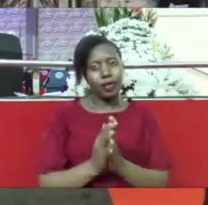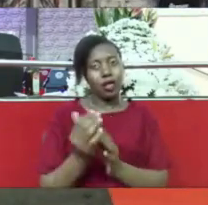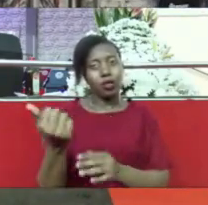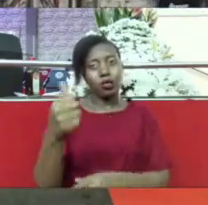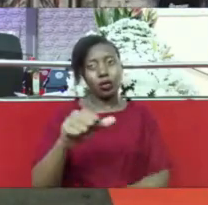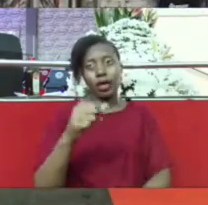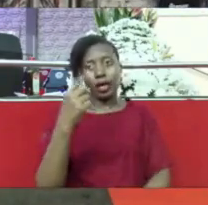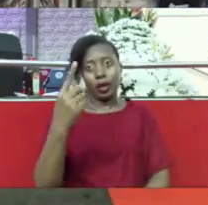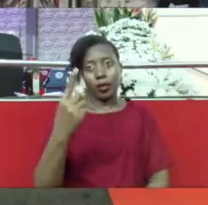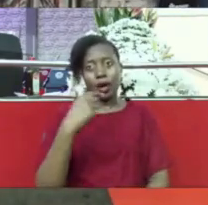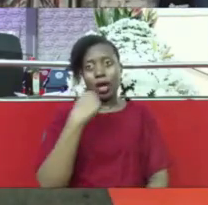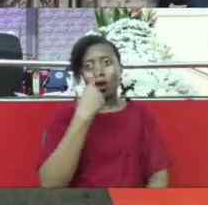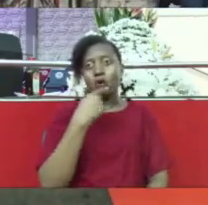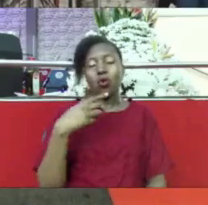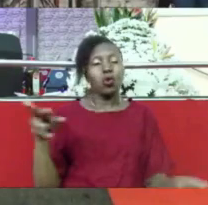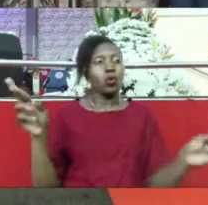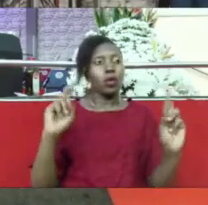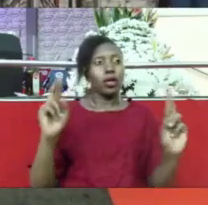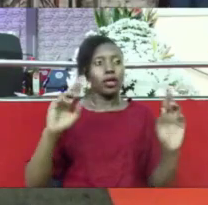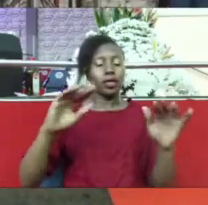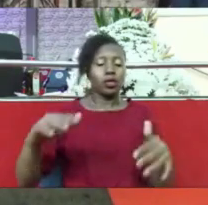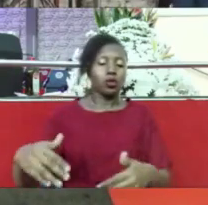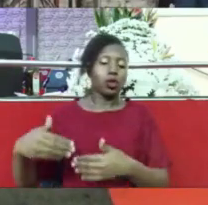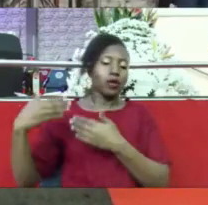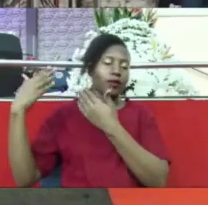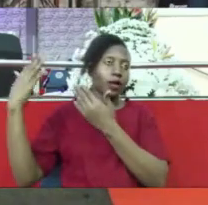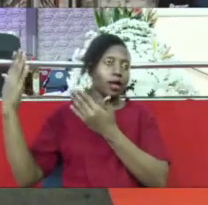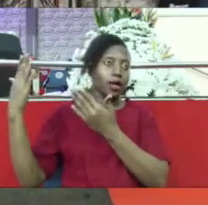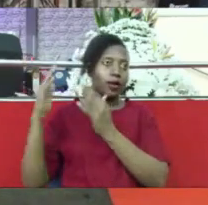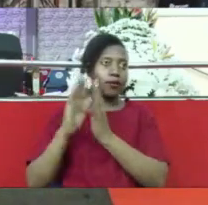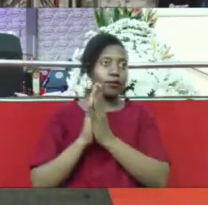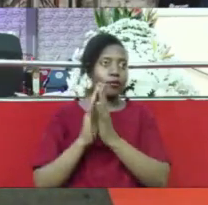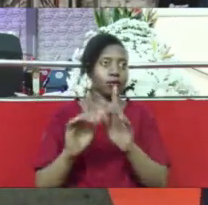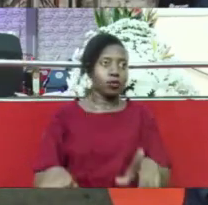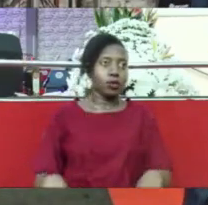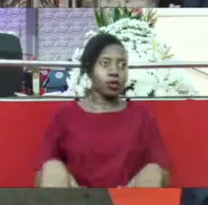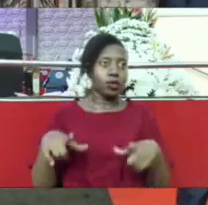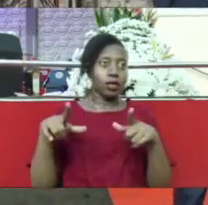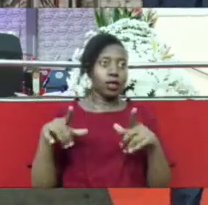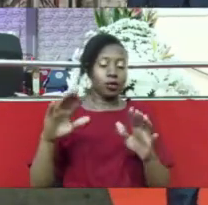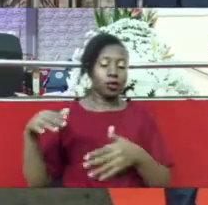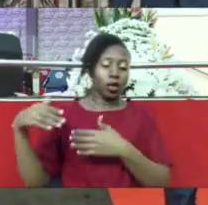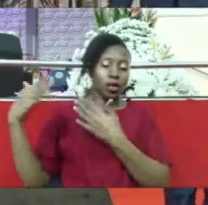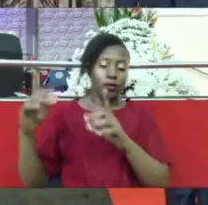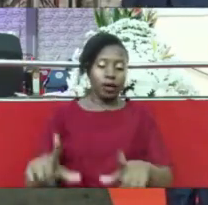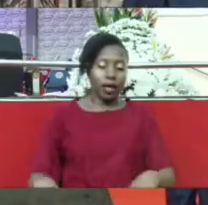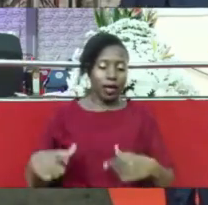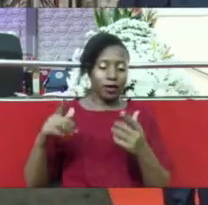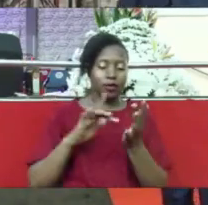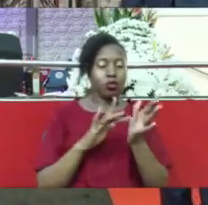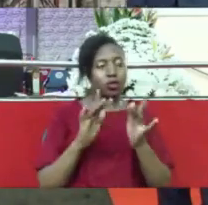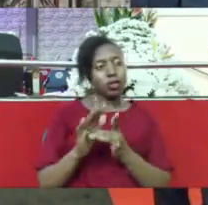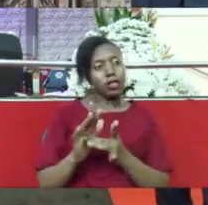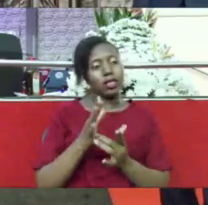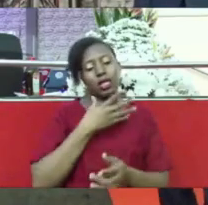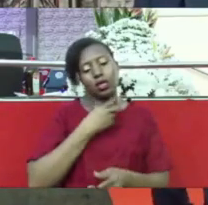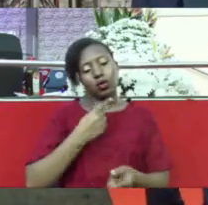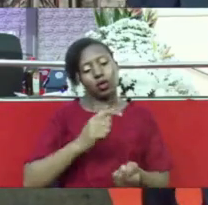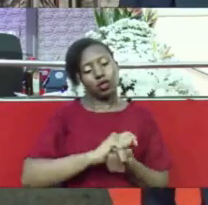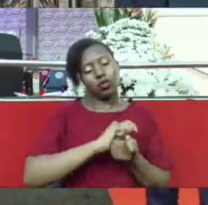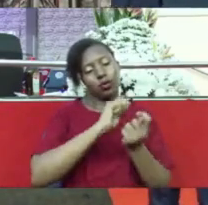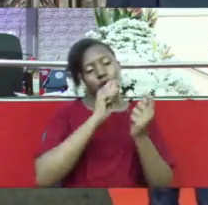to give his life to the Lord. Ungependa kumpokea Kristo Yesu. Would like his life to be transformed by Jehovah. Ungependa maisha yako yabadilishwe